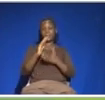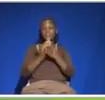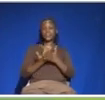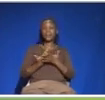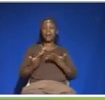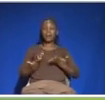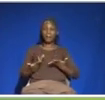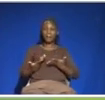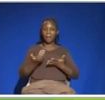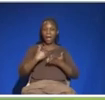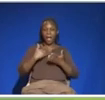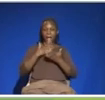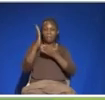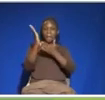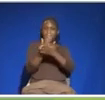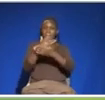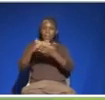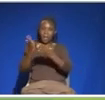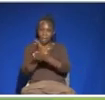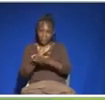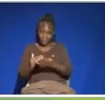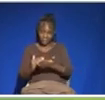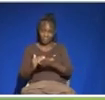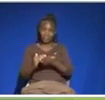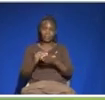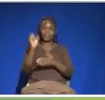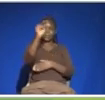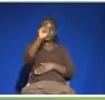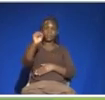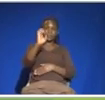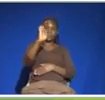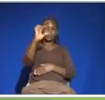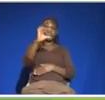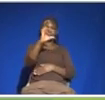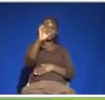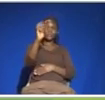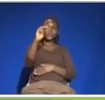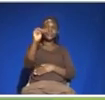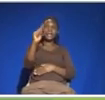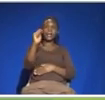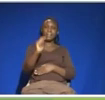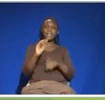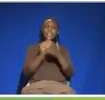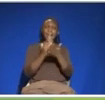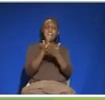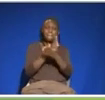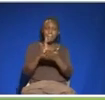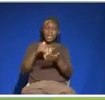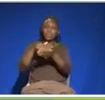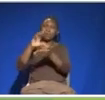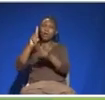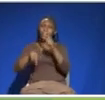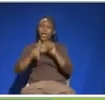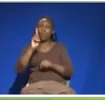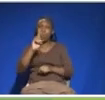are segmented. So we have some which have more than one segment. Others